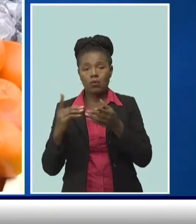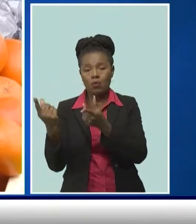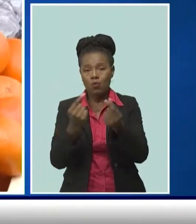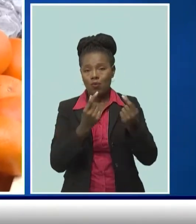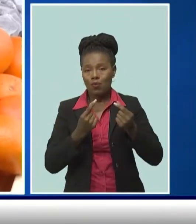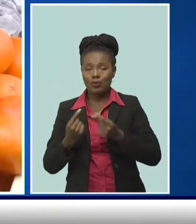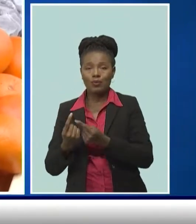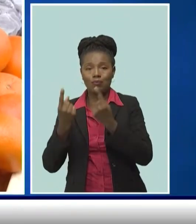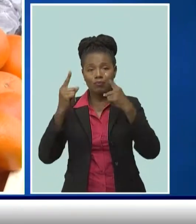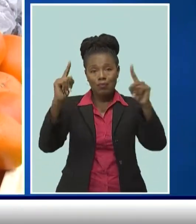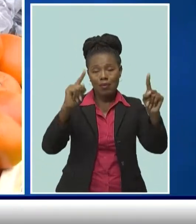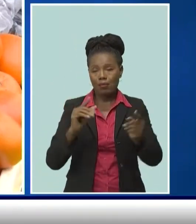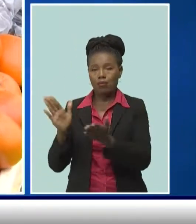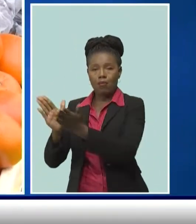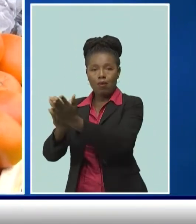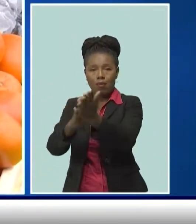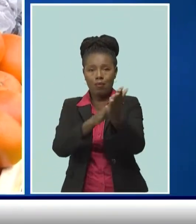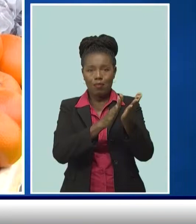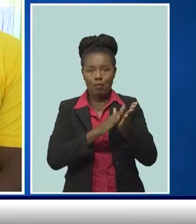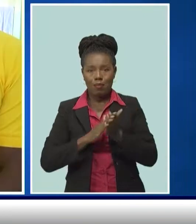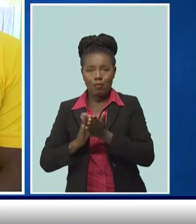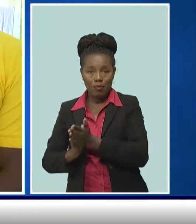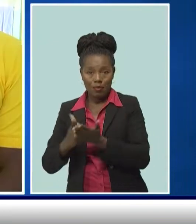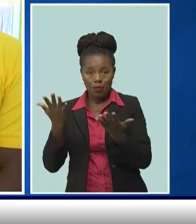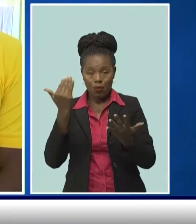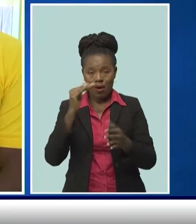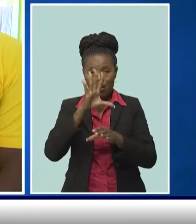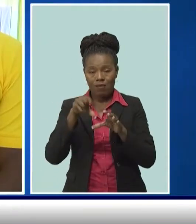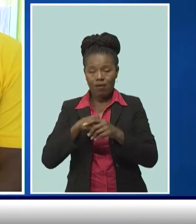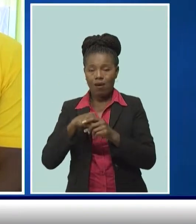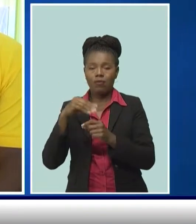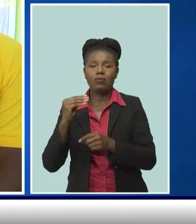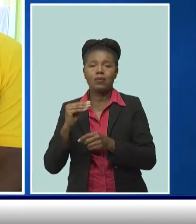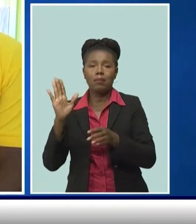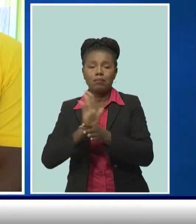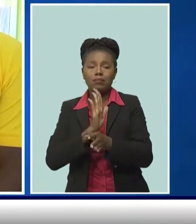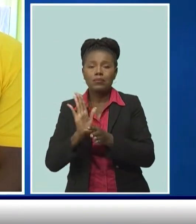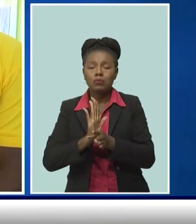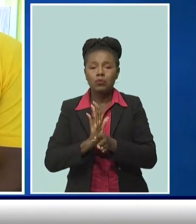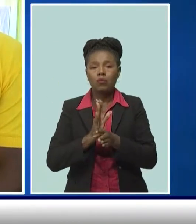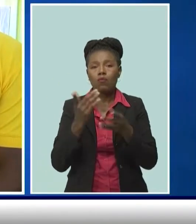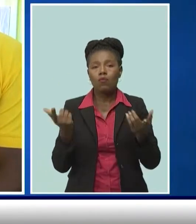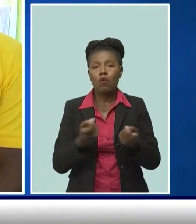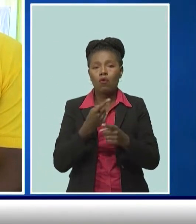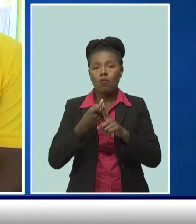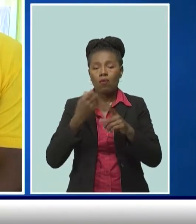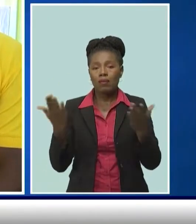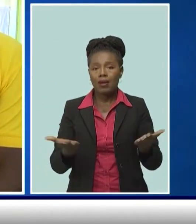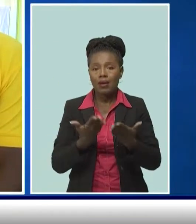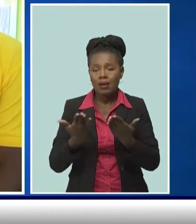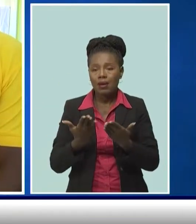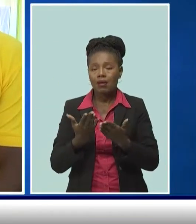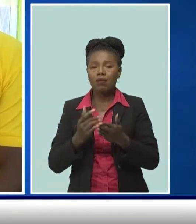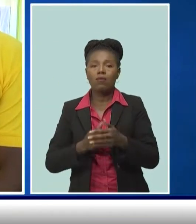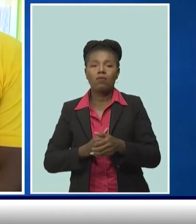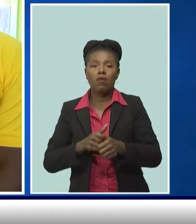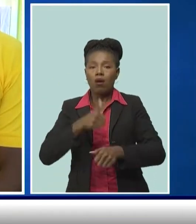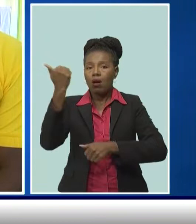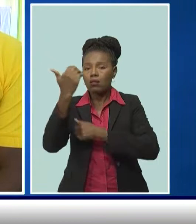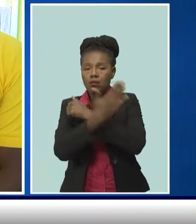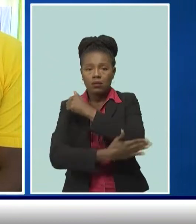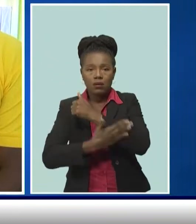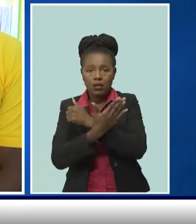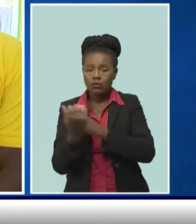both local and regional businesses. I'm indeed happy to associate myself with Agrofest, with the organizers,